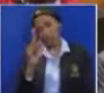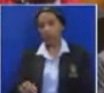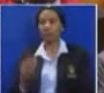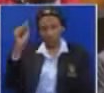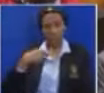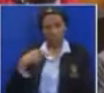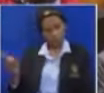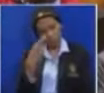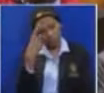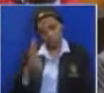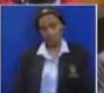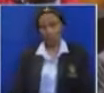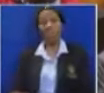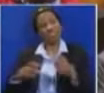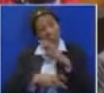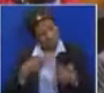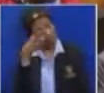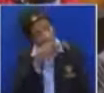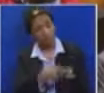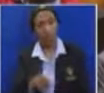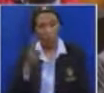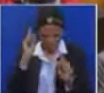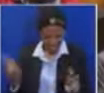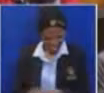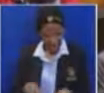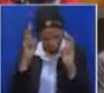leave the house. Thank you. He is a thief. He remains a thief.